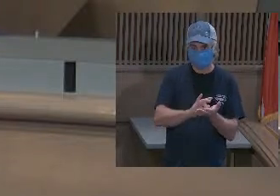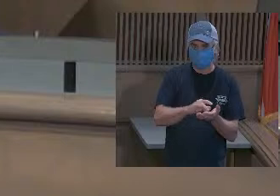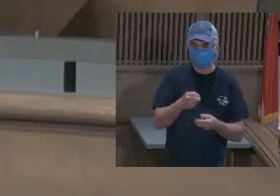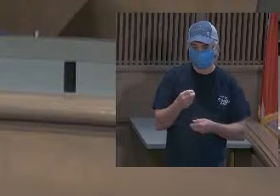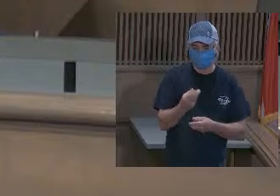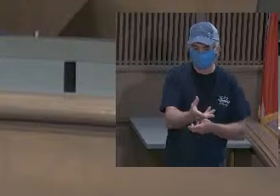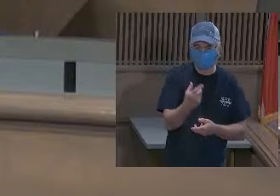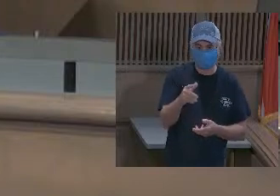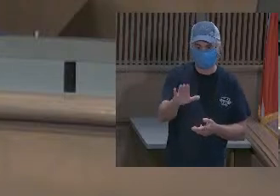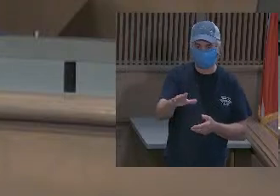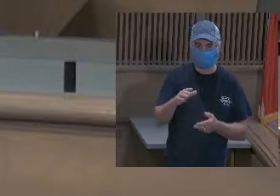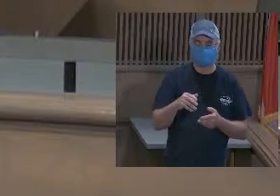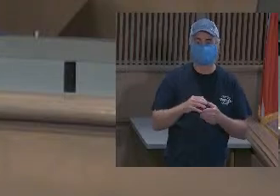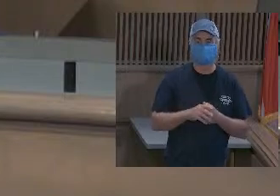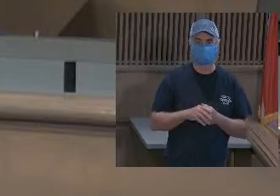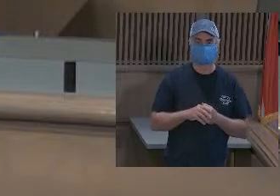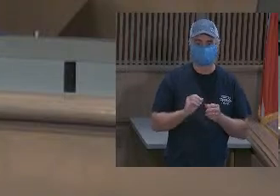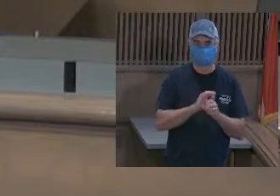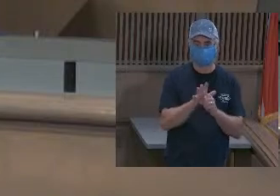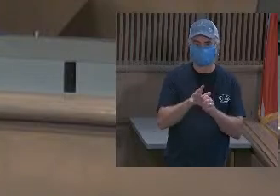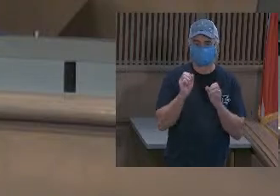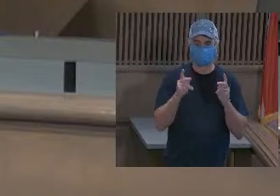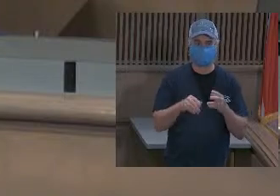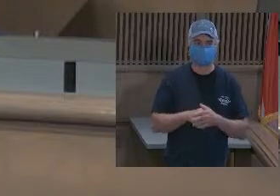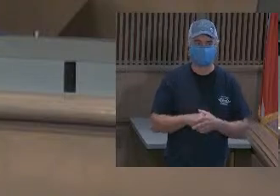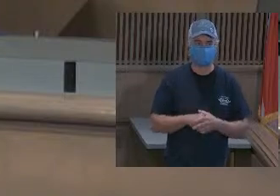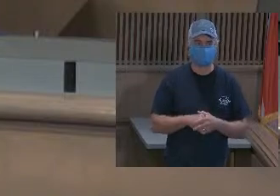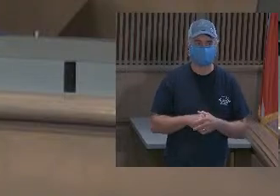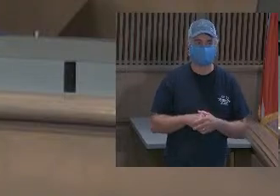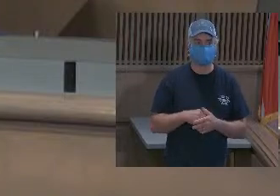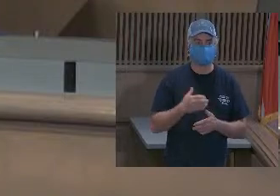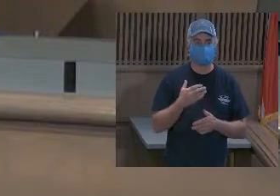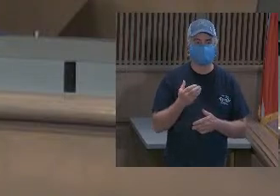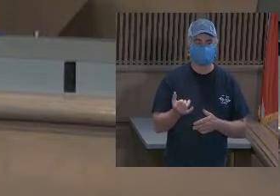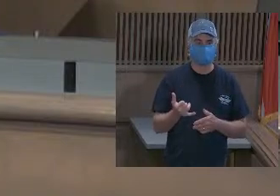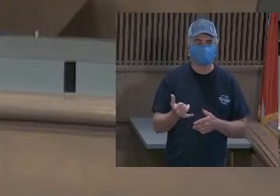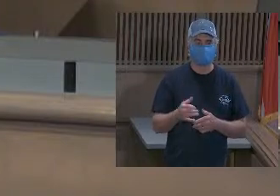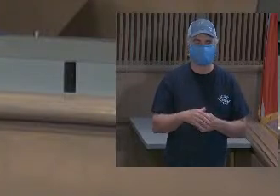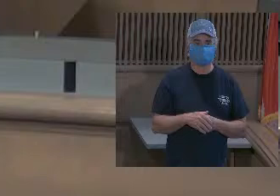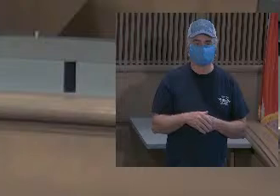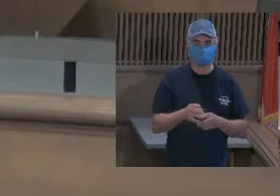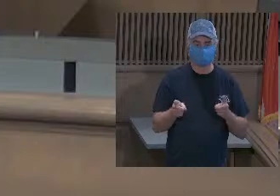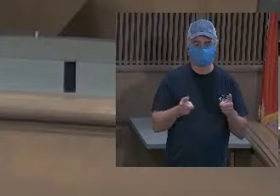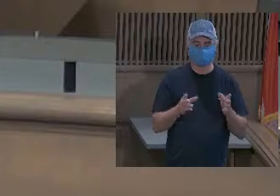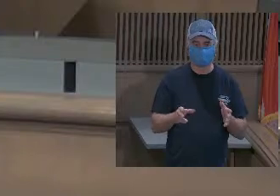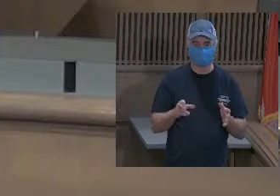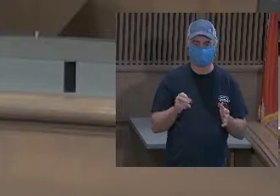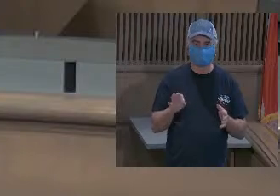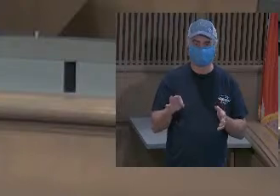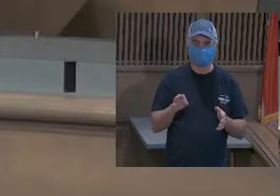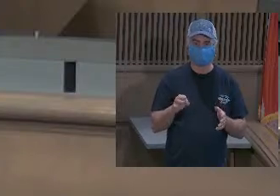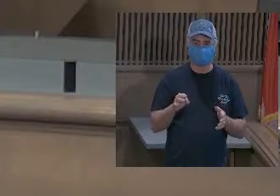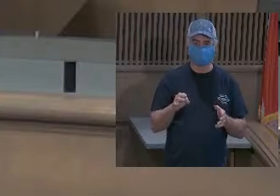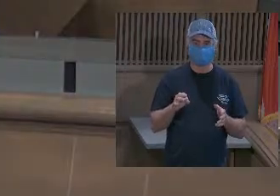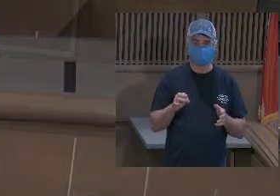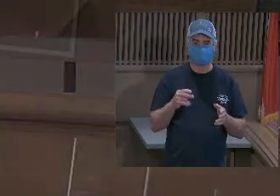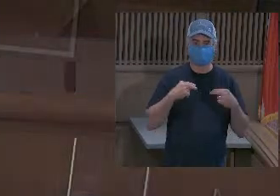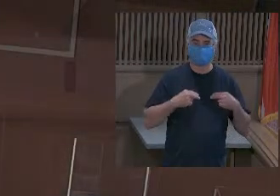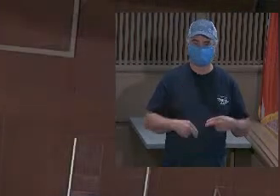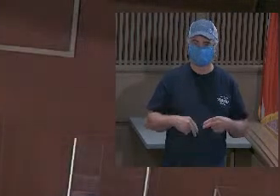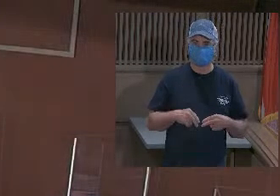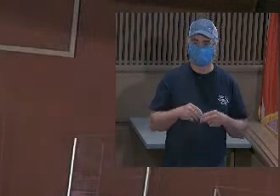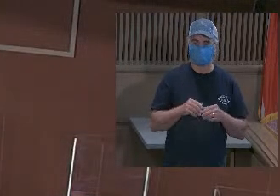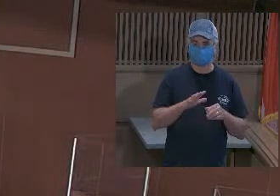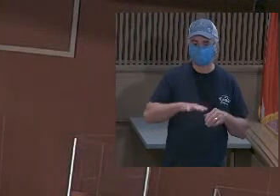Health. Dr. Charles Ruiz is here. He is the director of the Southwest Georgia Health District.